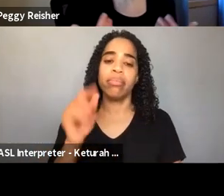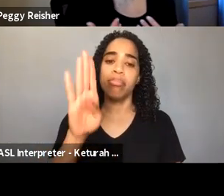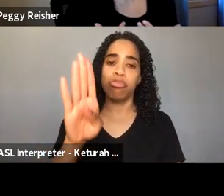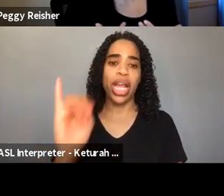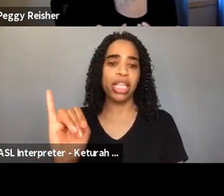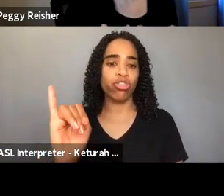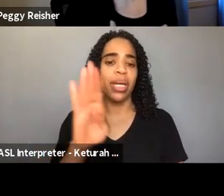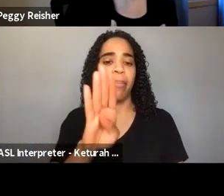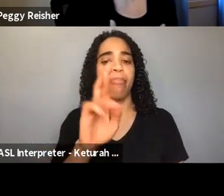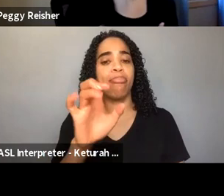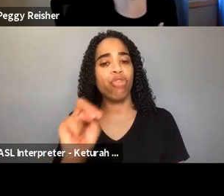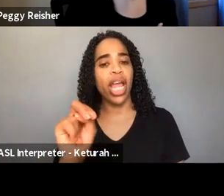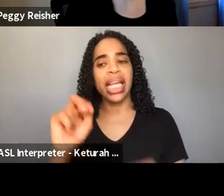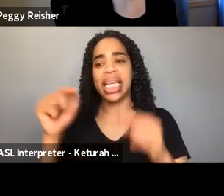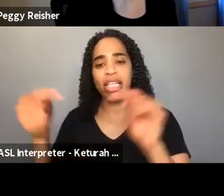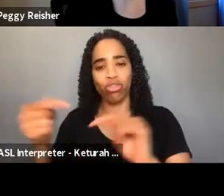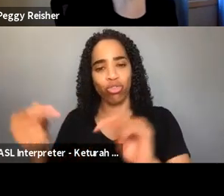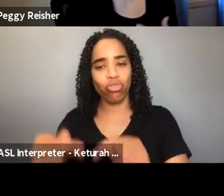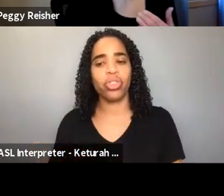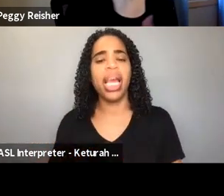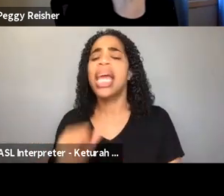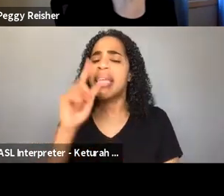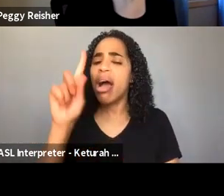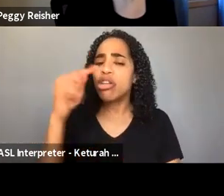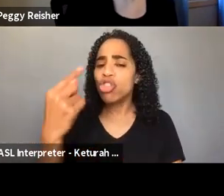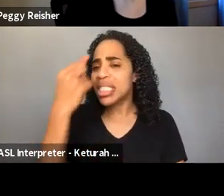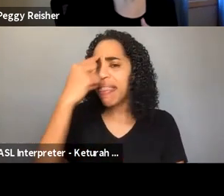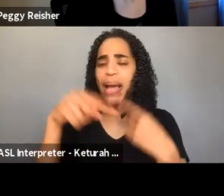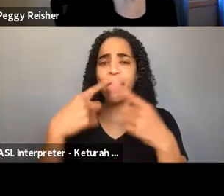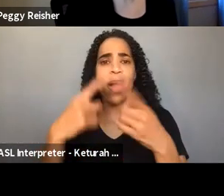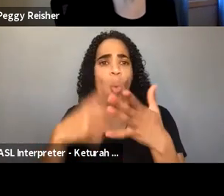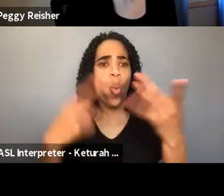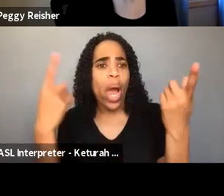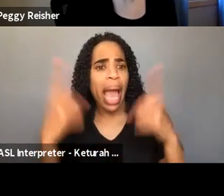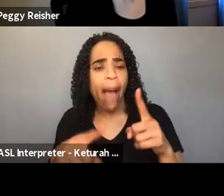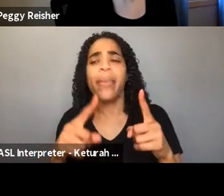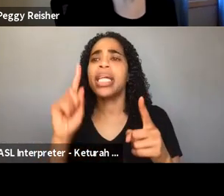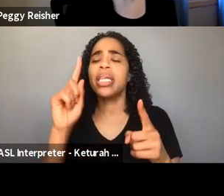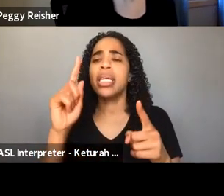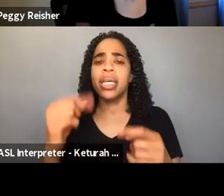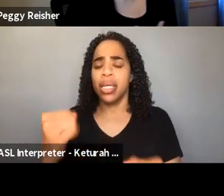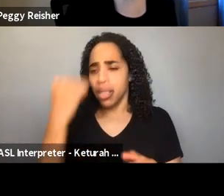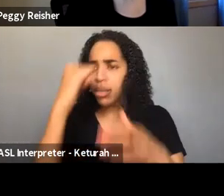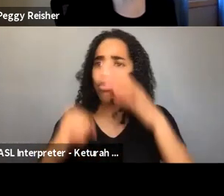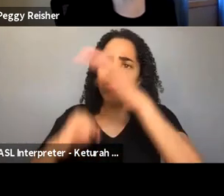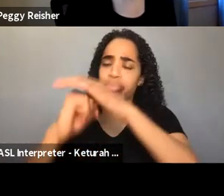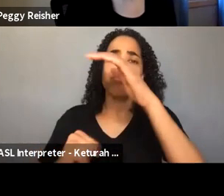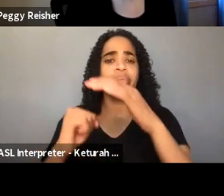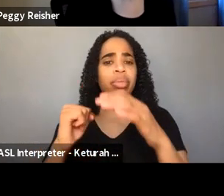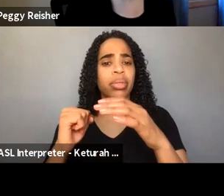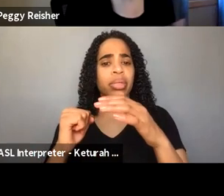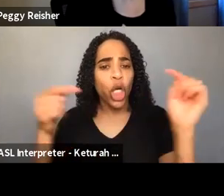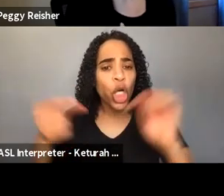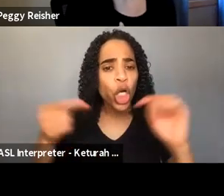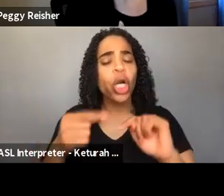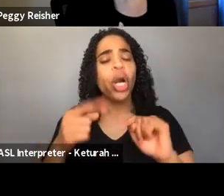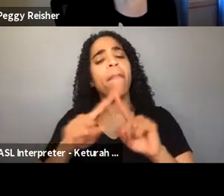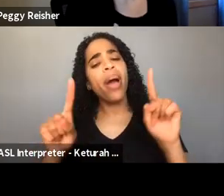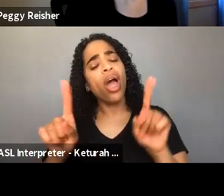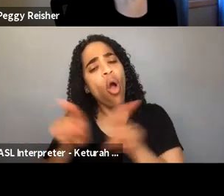And when we think about brain injury, we don't think just about the traumatic ones, the bumps, the blows, the jolt to the head, but we're also there to help